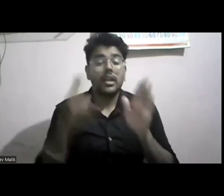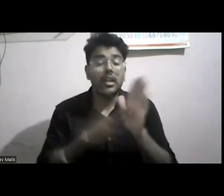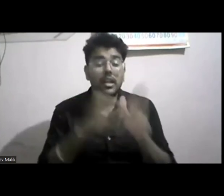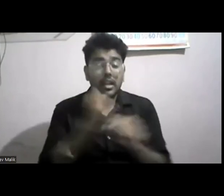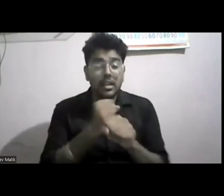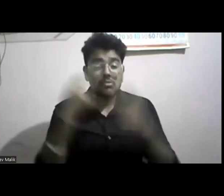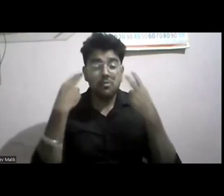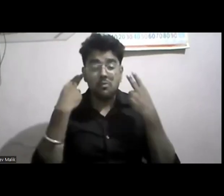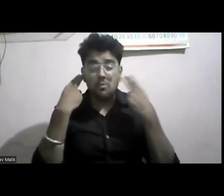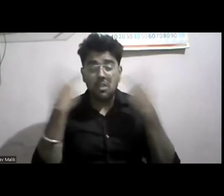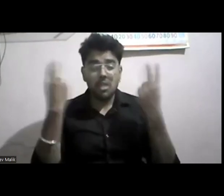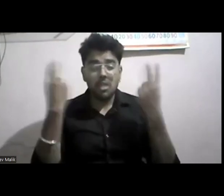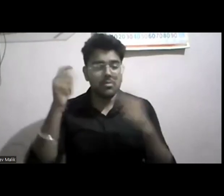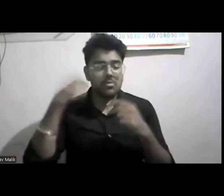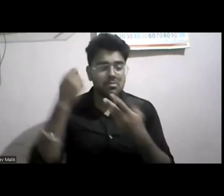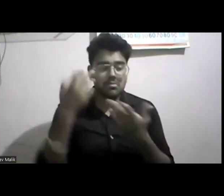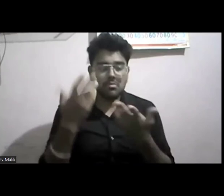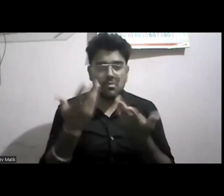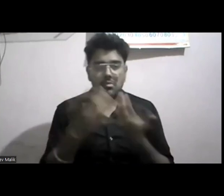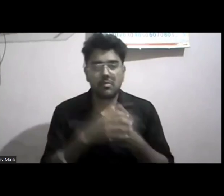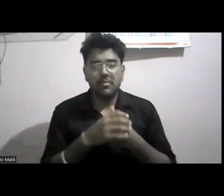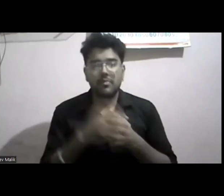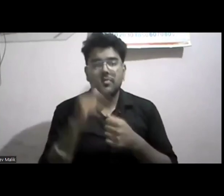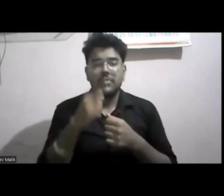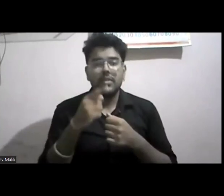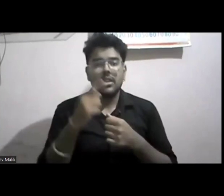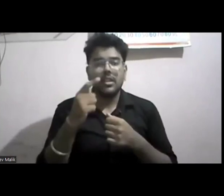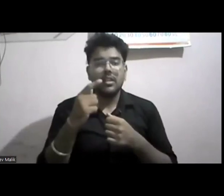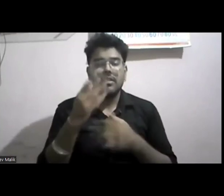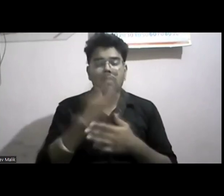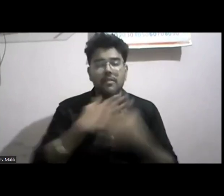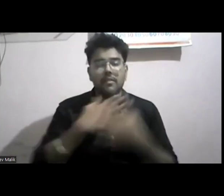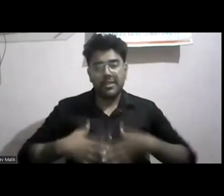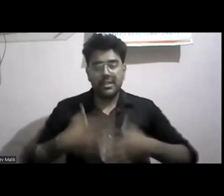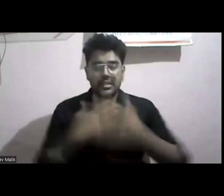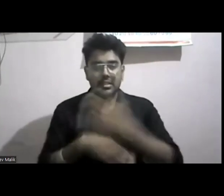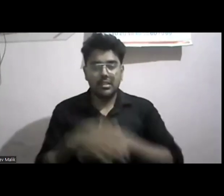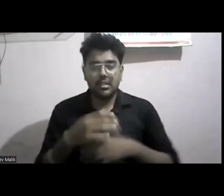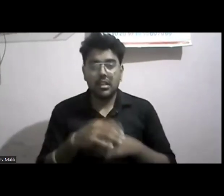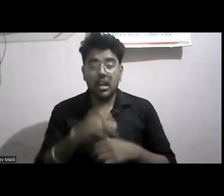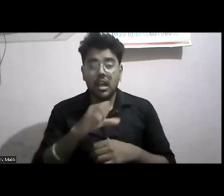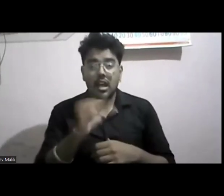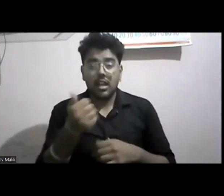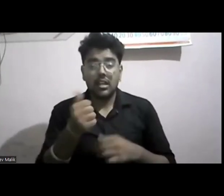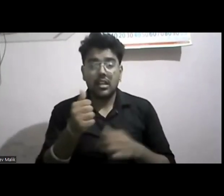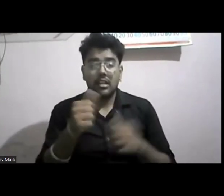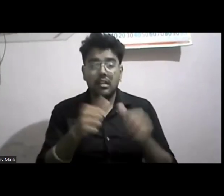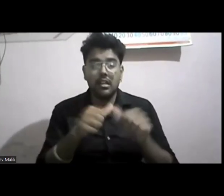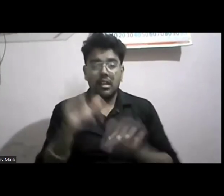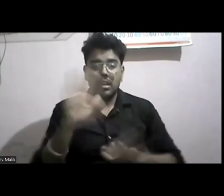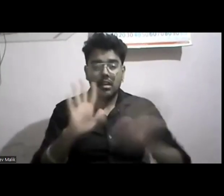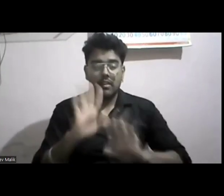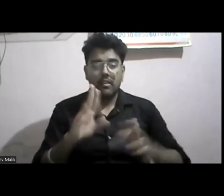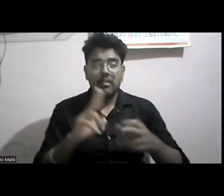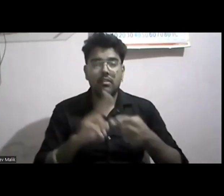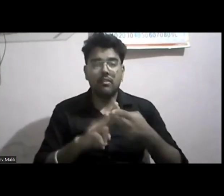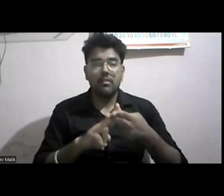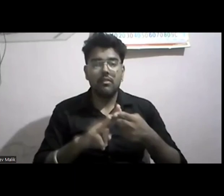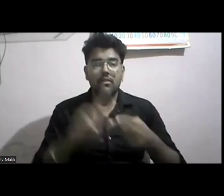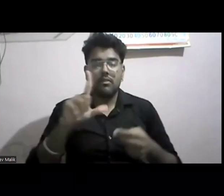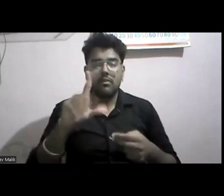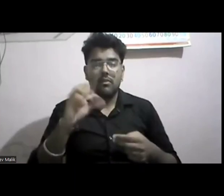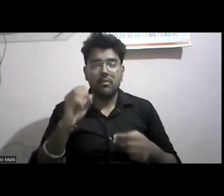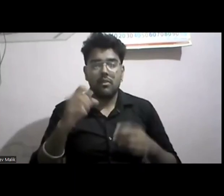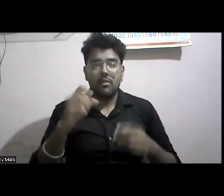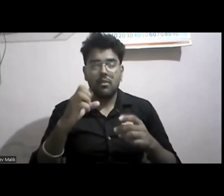the boneless, right? And that was a physical deformity. Yeah. But there's this other character called Floki, who is